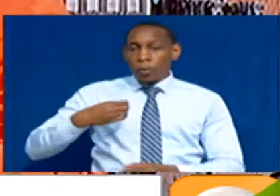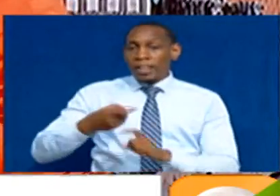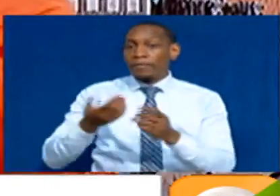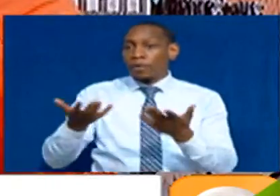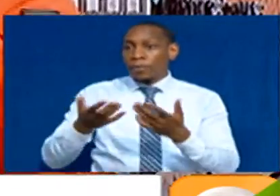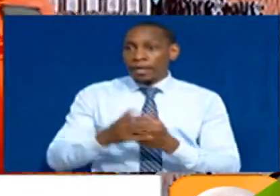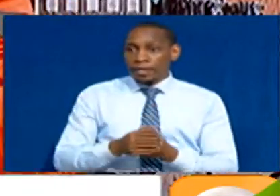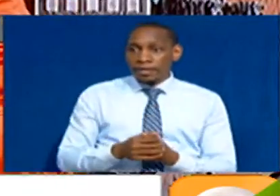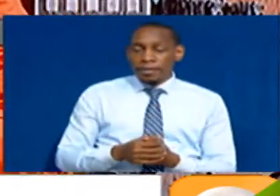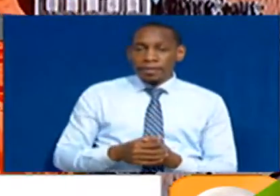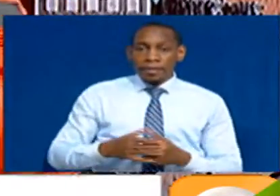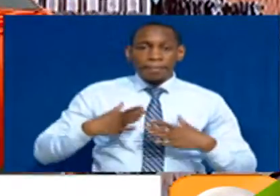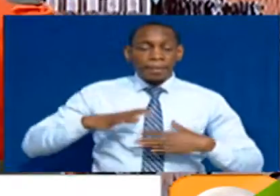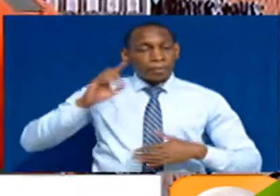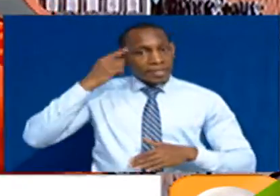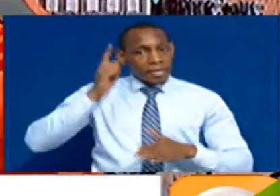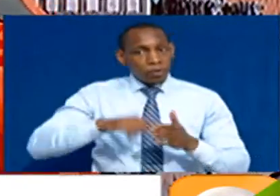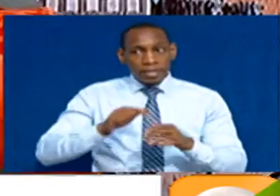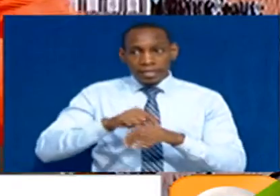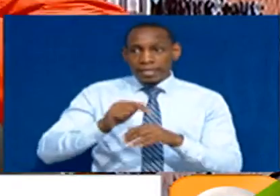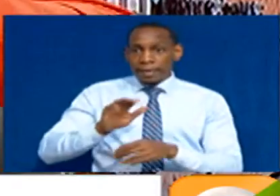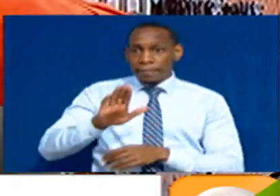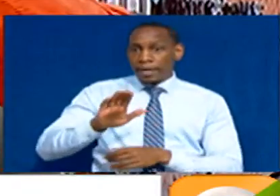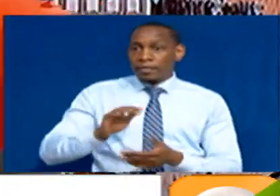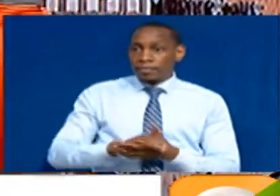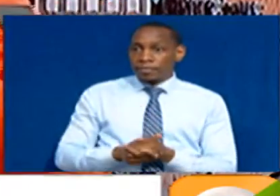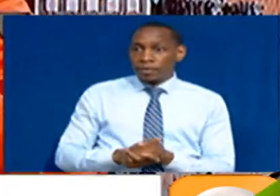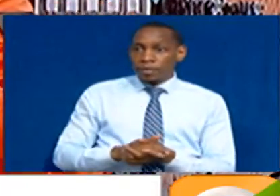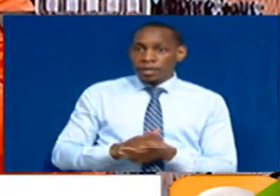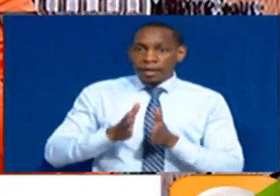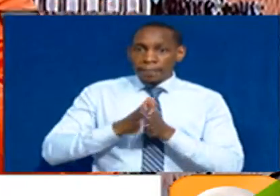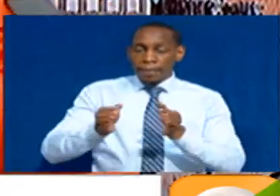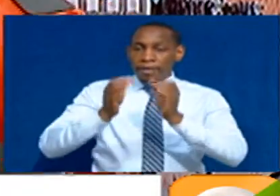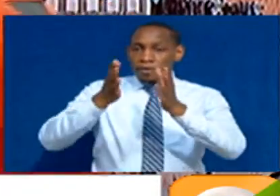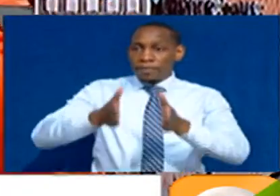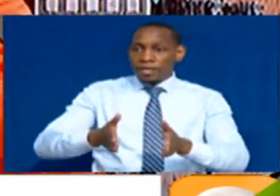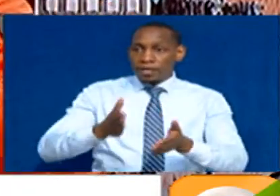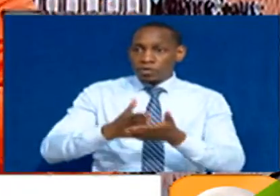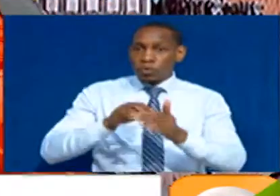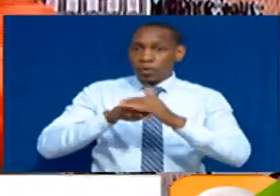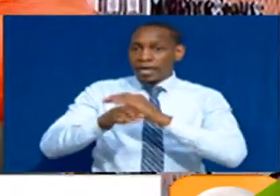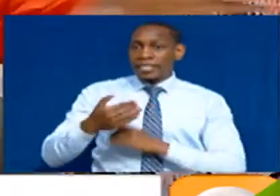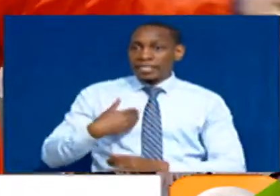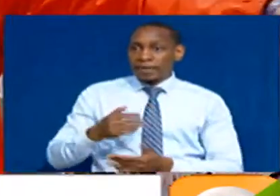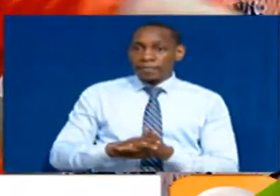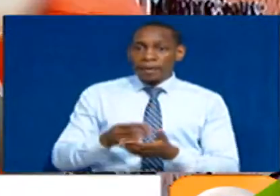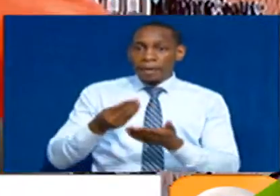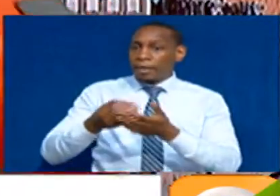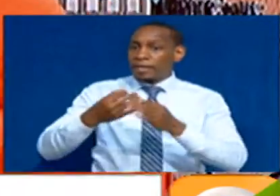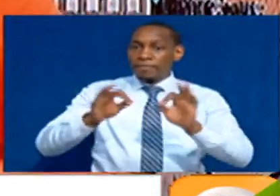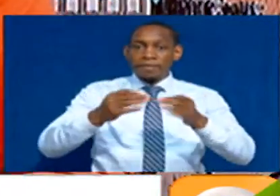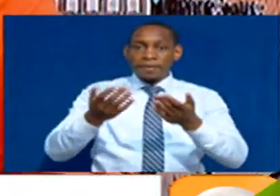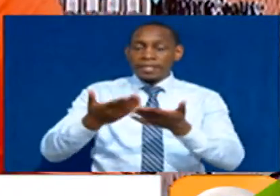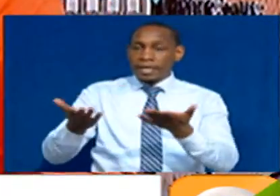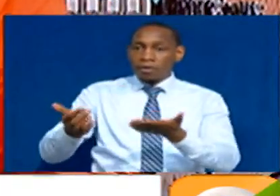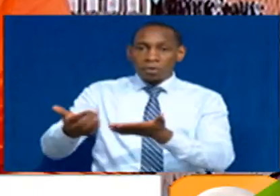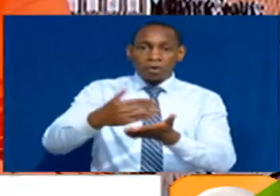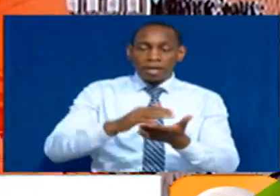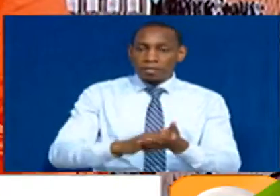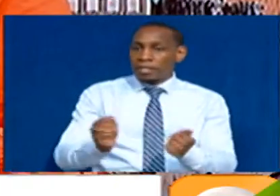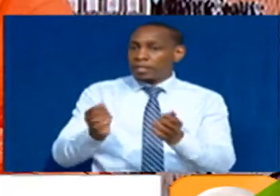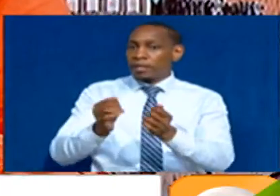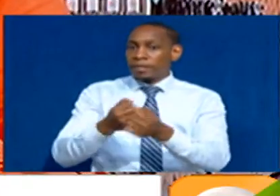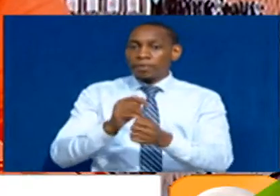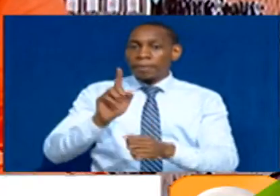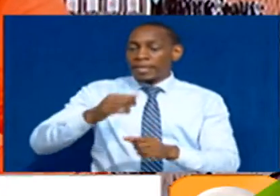money? People believe that when you become a public officer, you have access to free money lying there. You don't. You